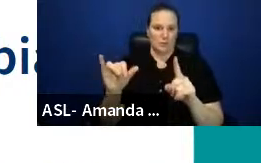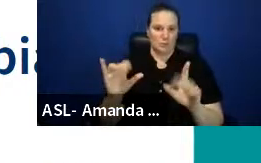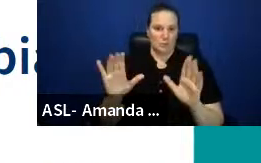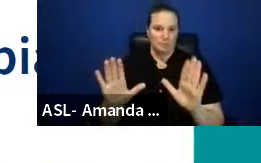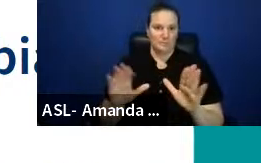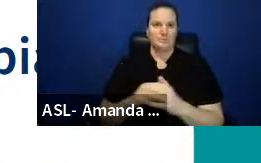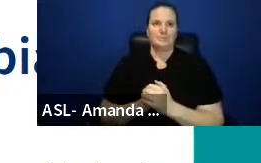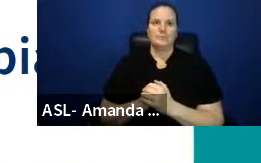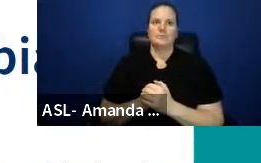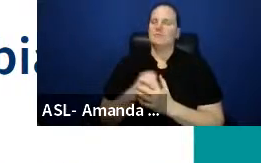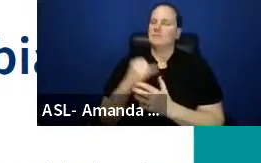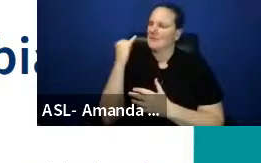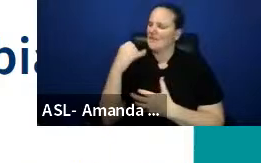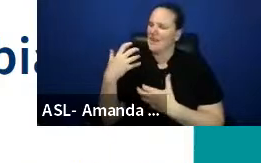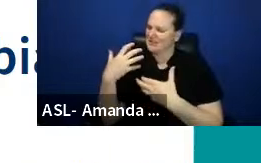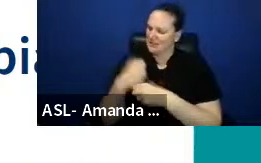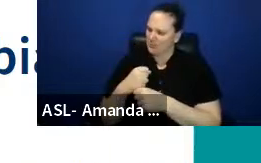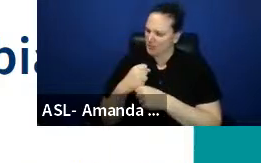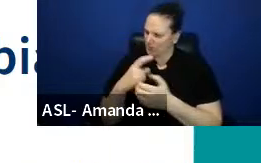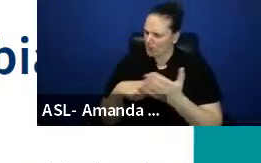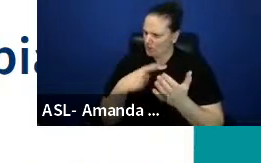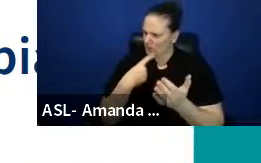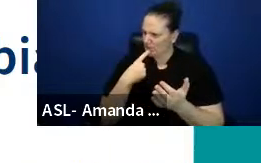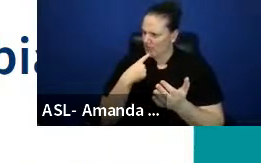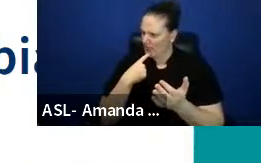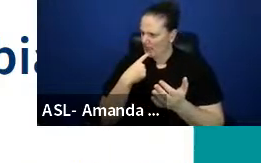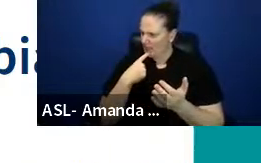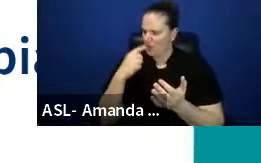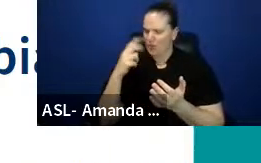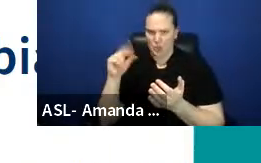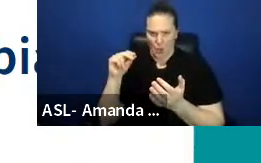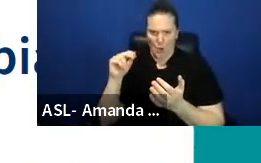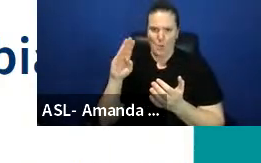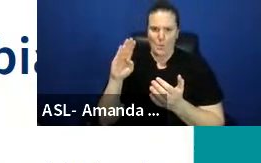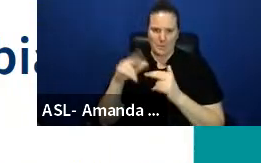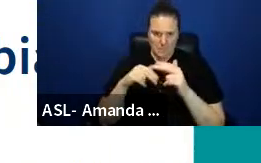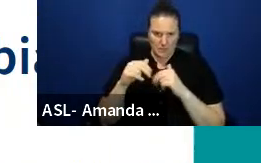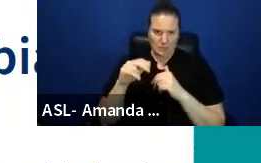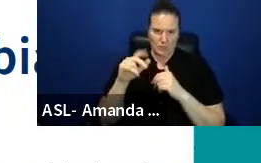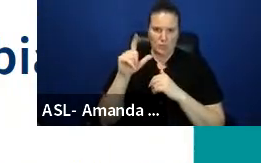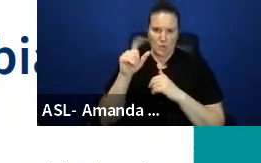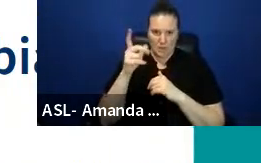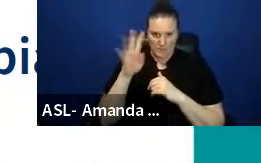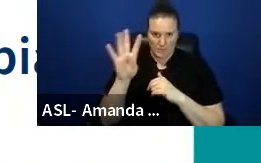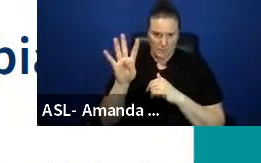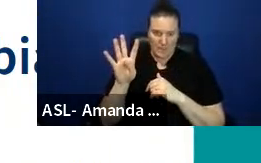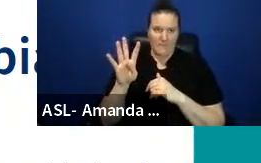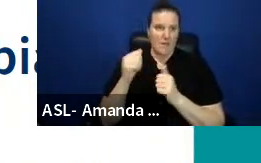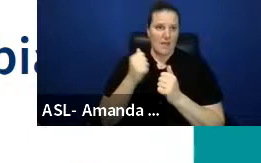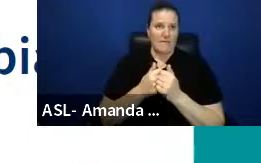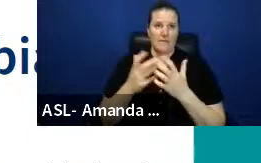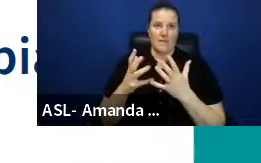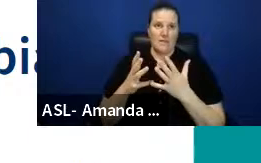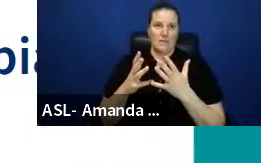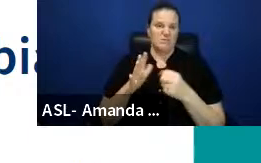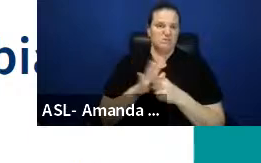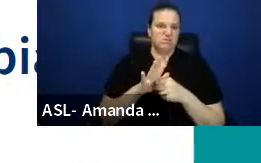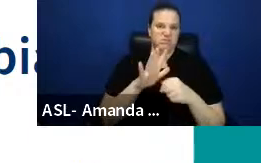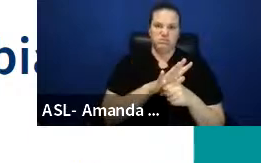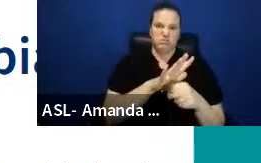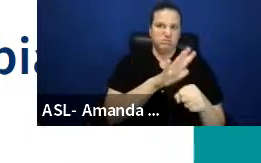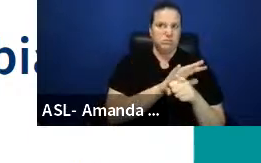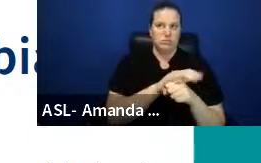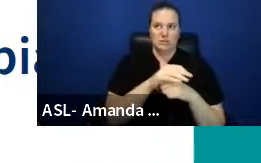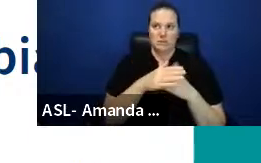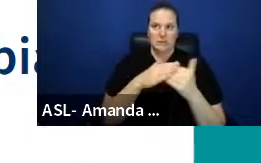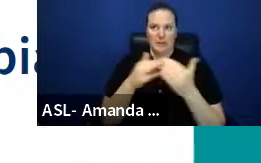So if I could just summarize what you just said is that the no bill option in 2045, everything's plugged up, so it doesn't